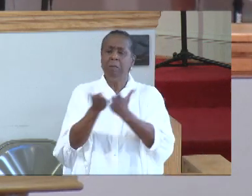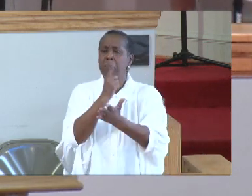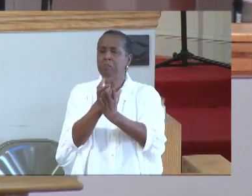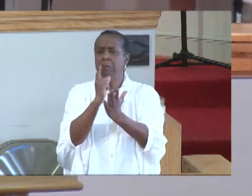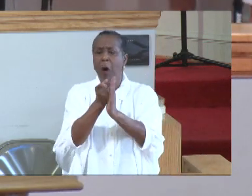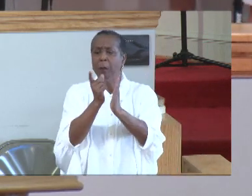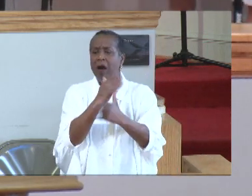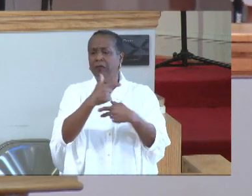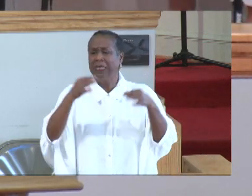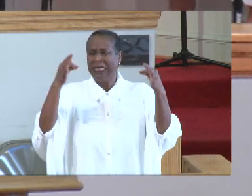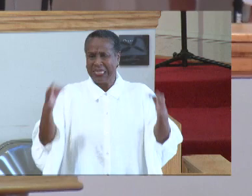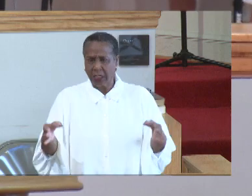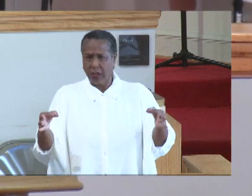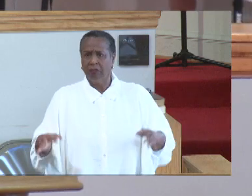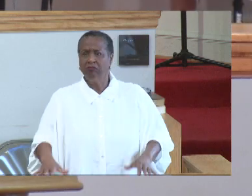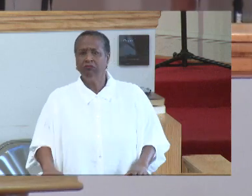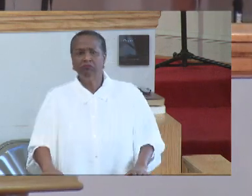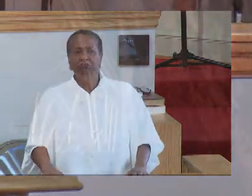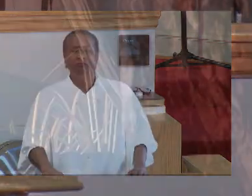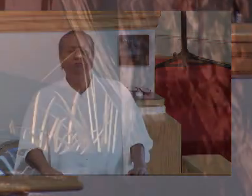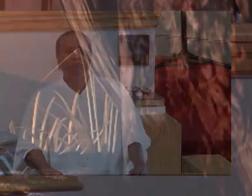decision for discipleship?